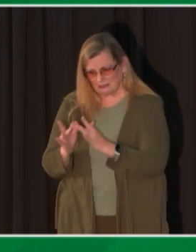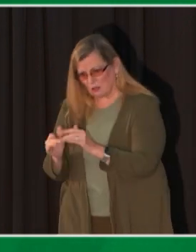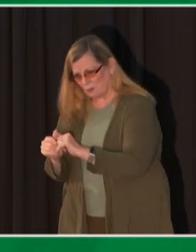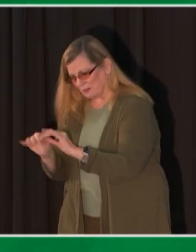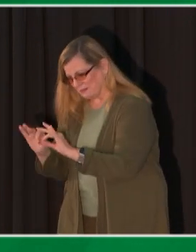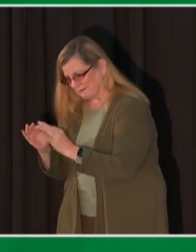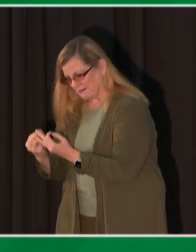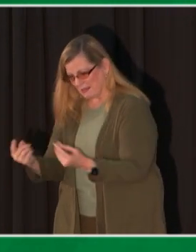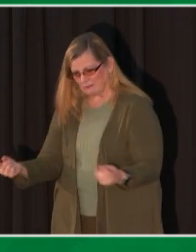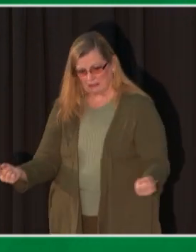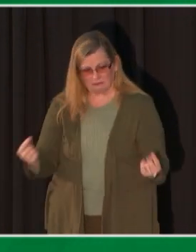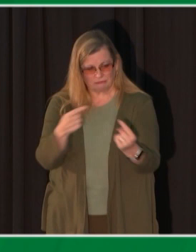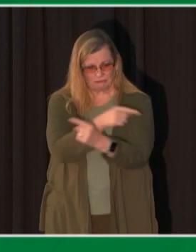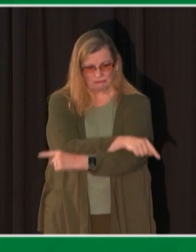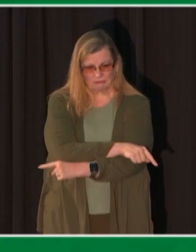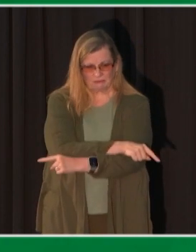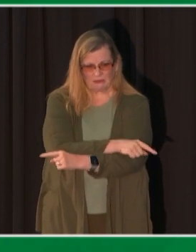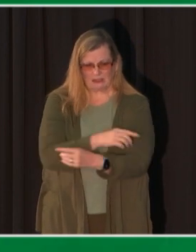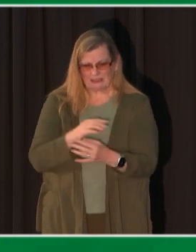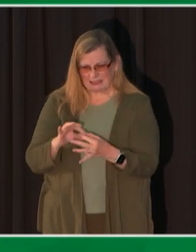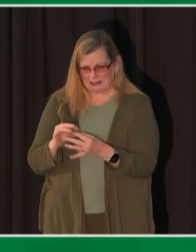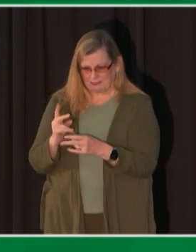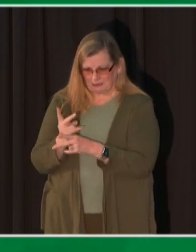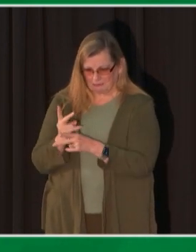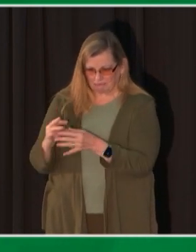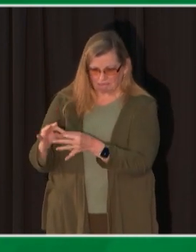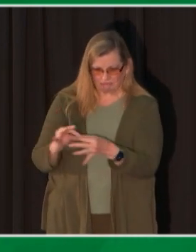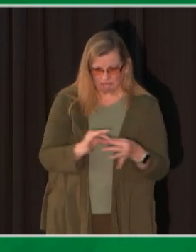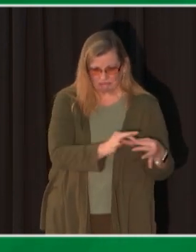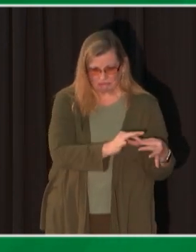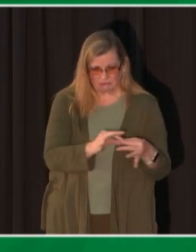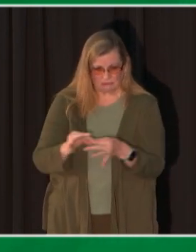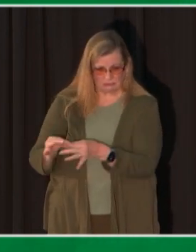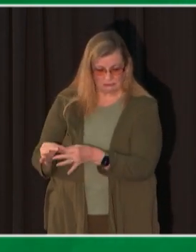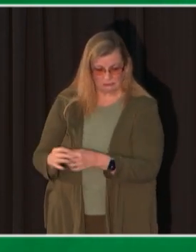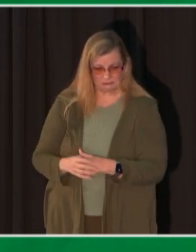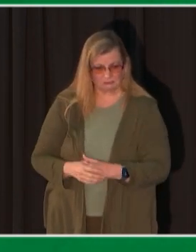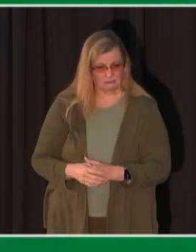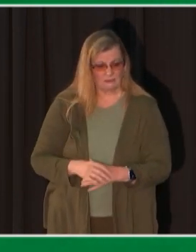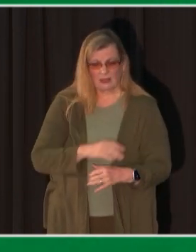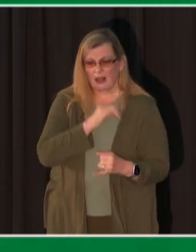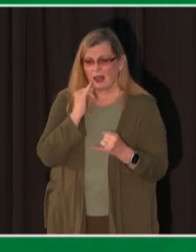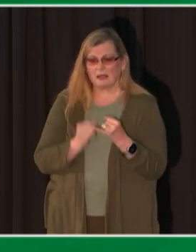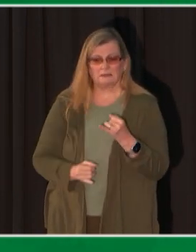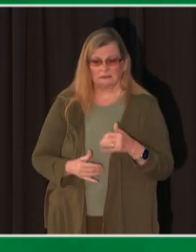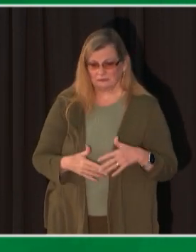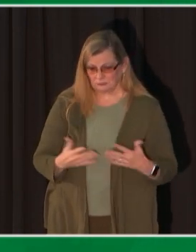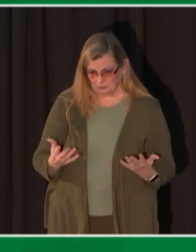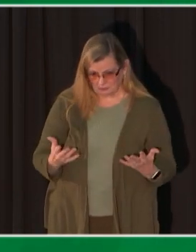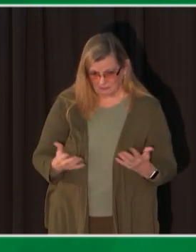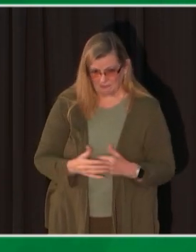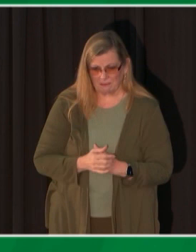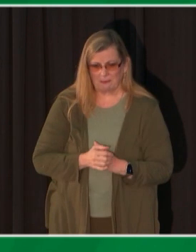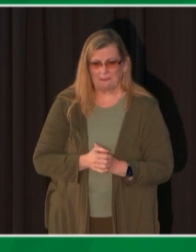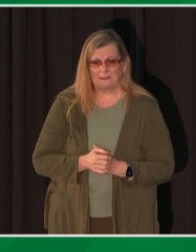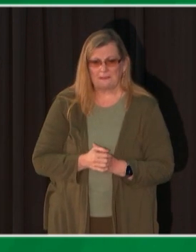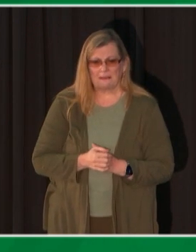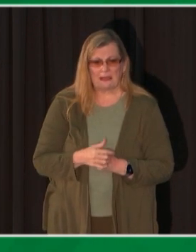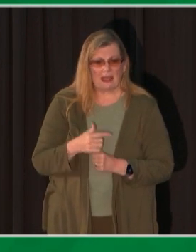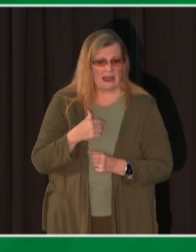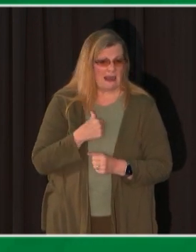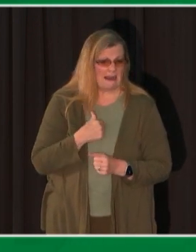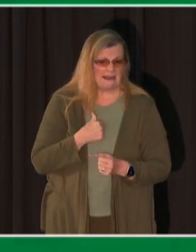to continue to reach out to families to stay in touch. And lastly, just a comment that none of us really knows what